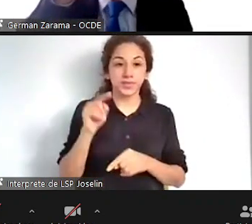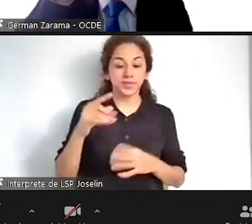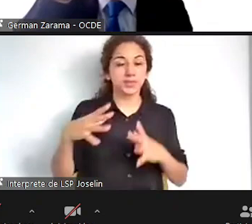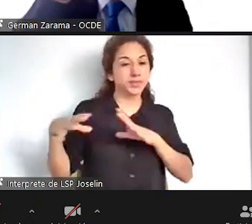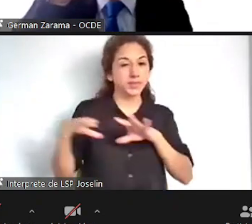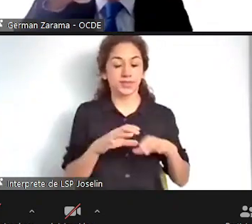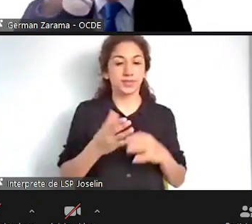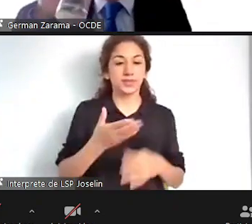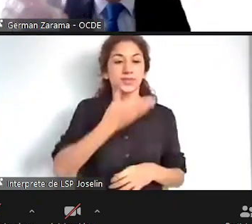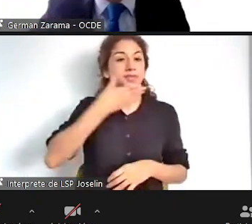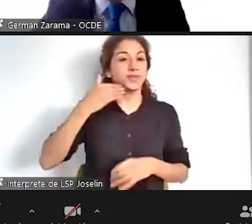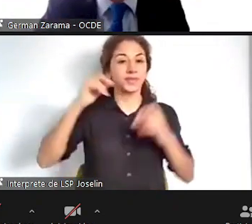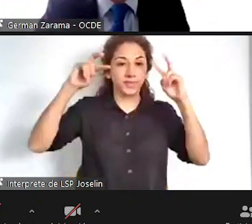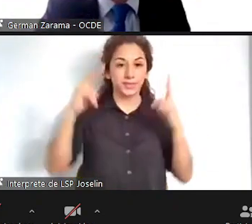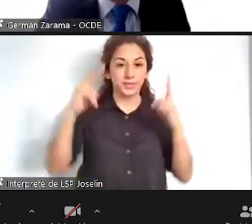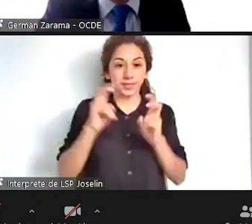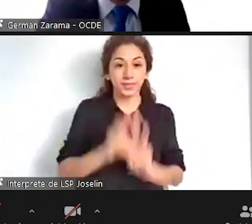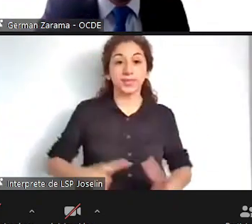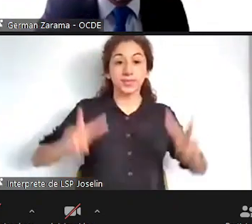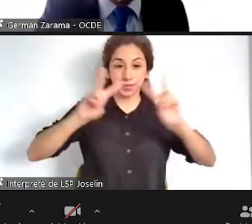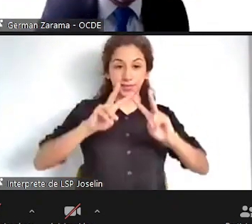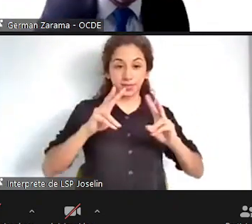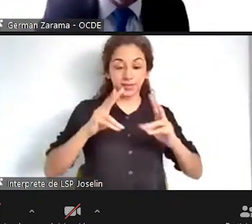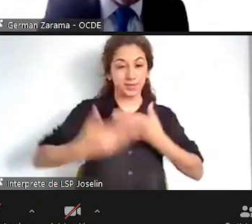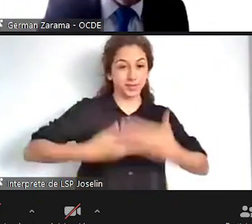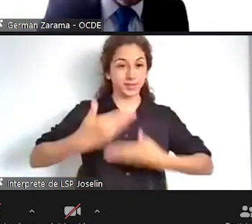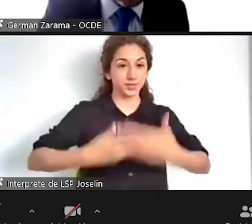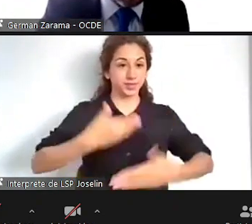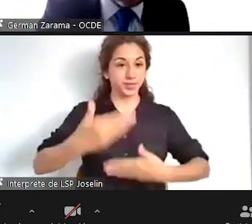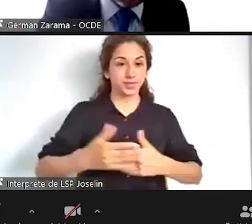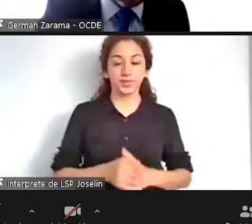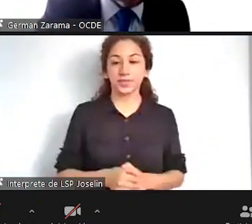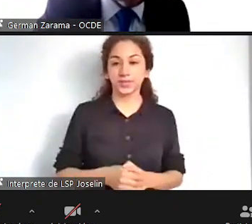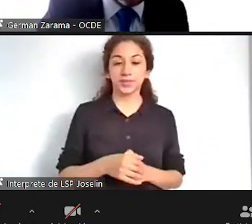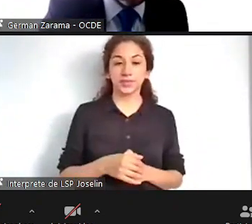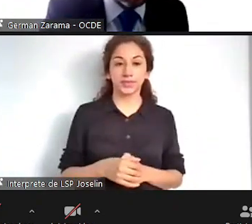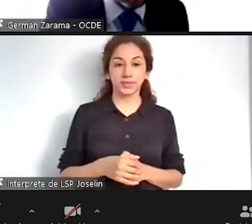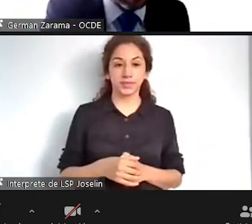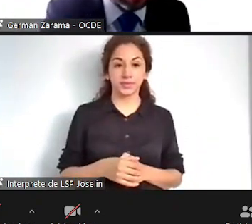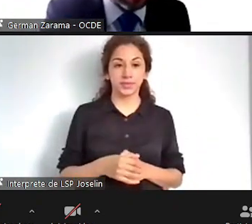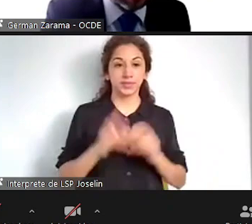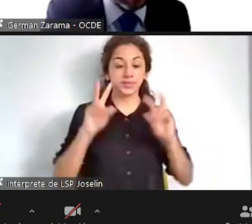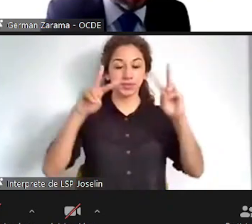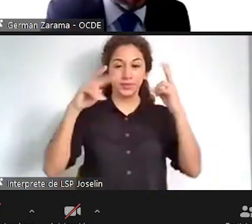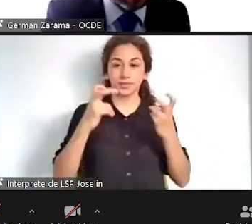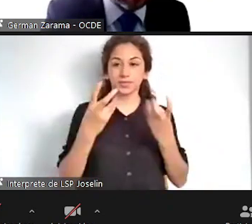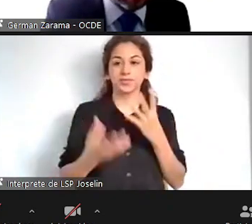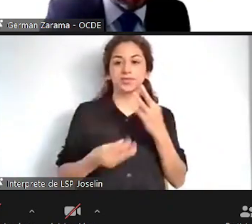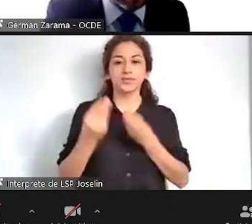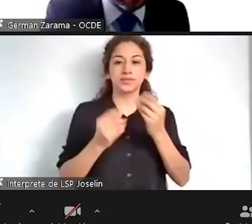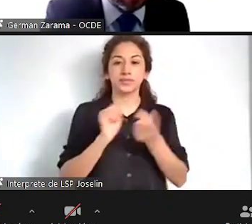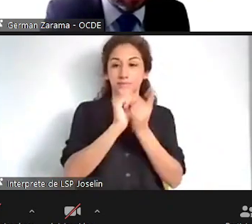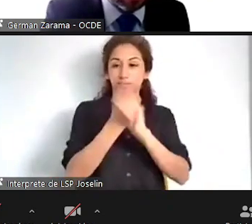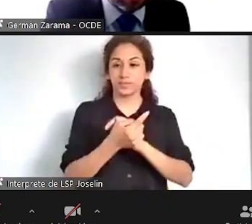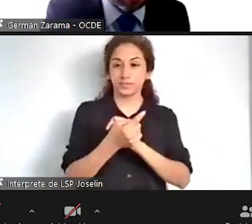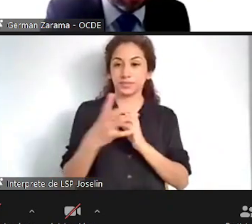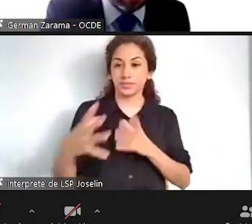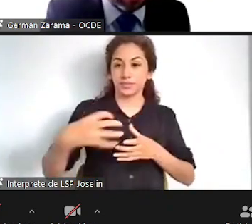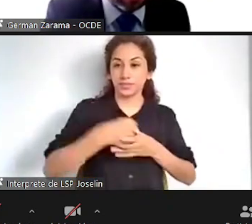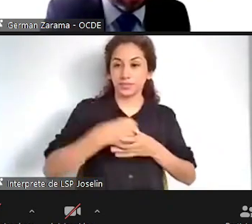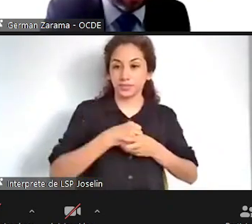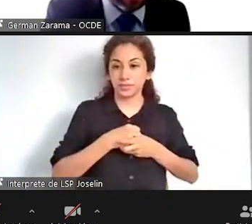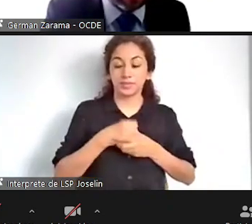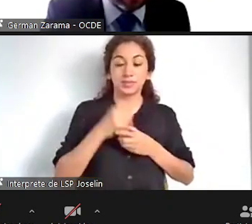competitiveness but it also can generate better value chains and better productive um associations we think it has to be